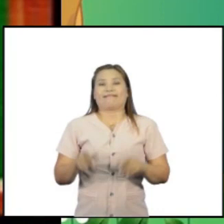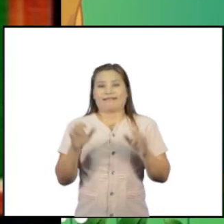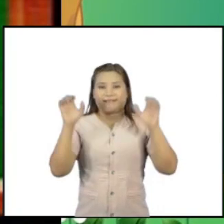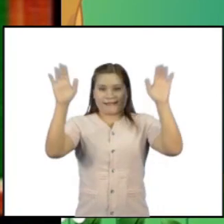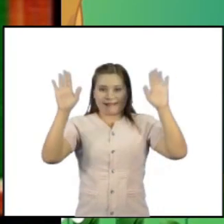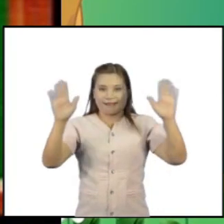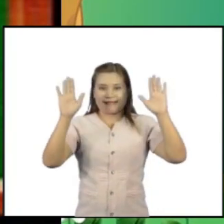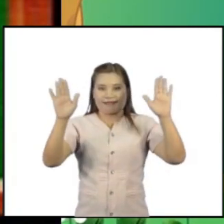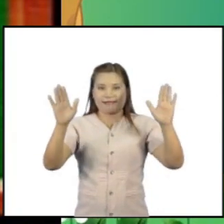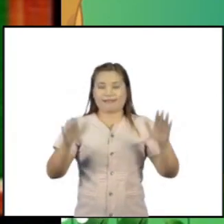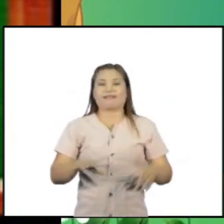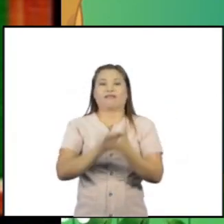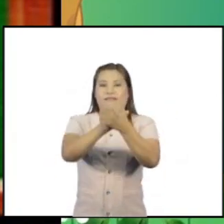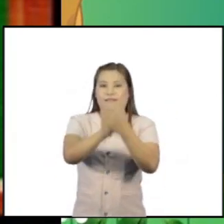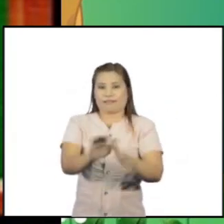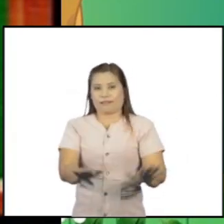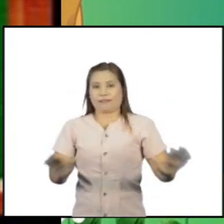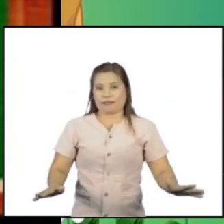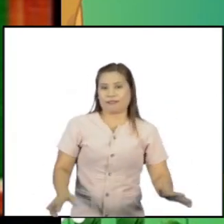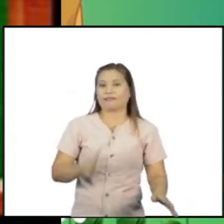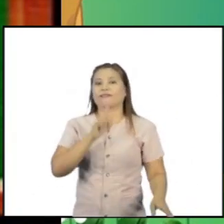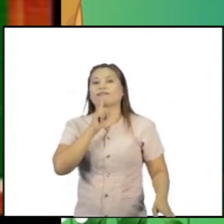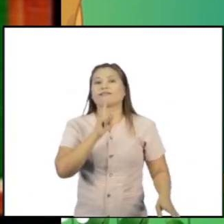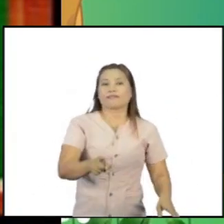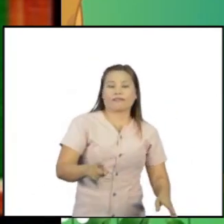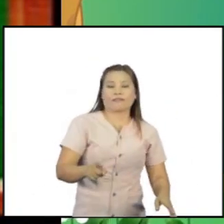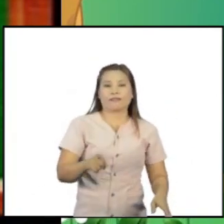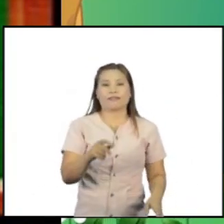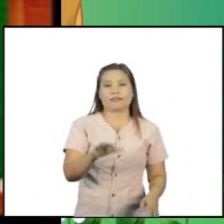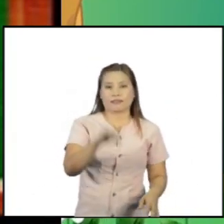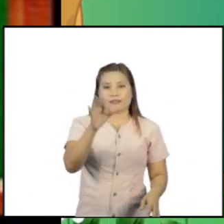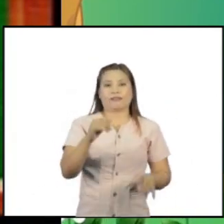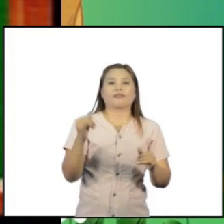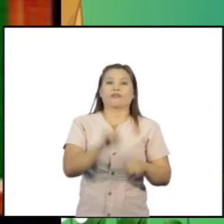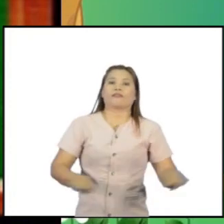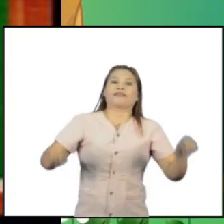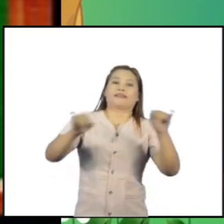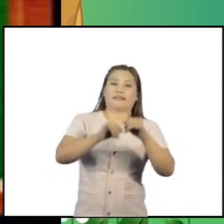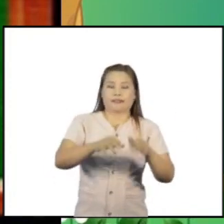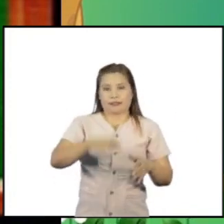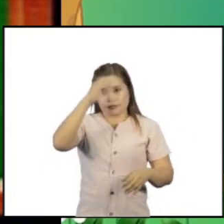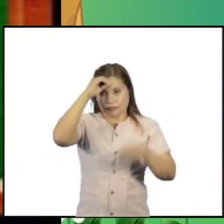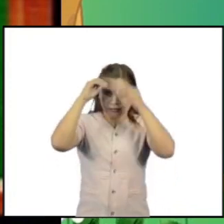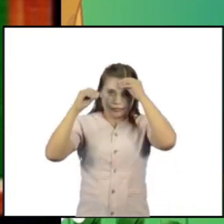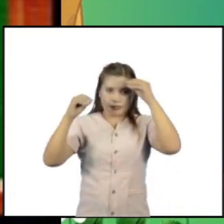Excellent! Congrats, kids! You've really got the important points in our lesson.